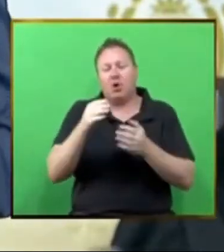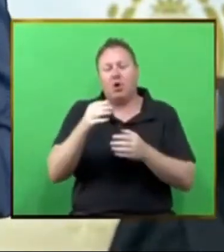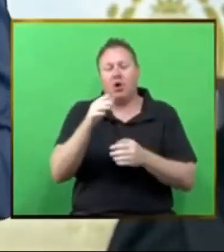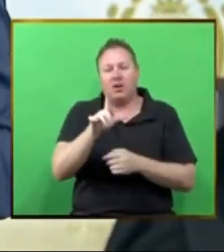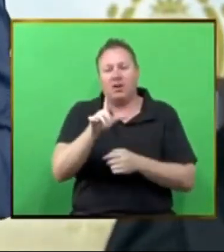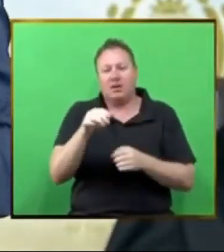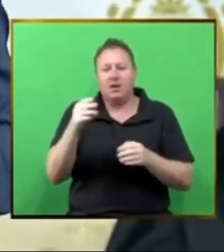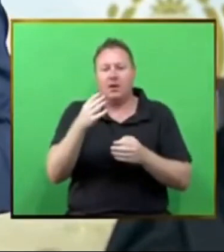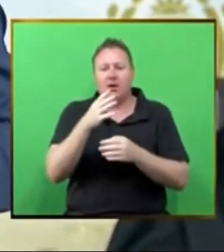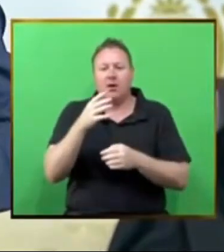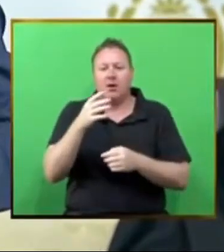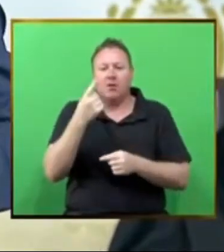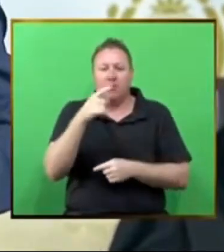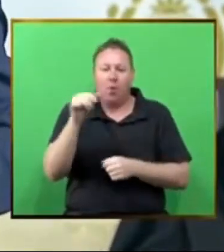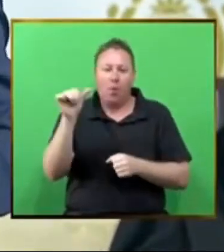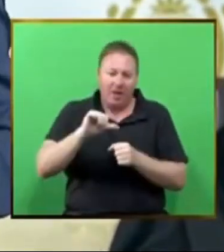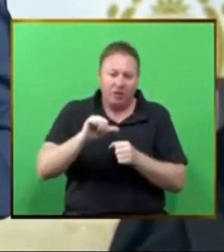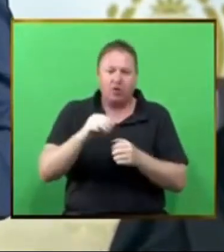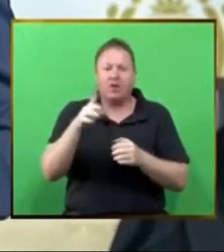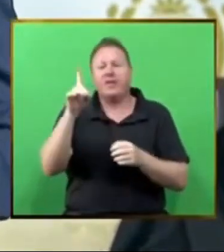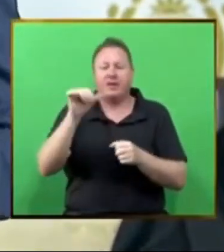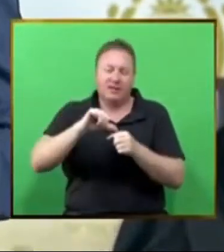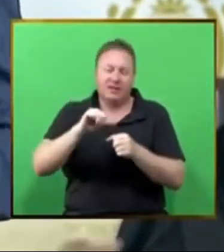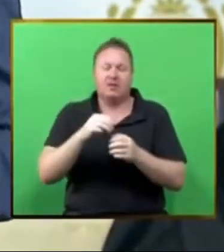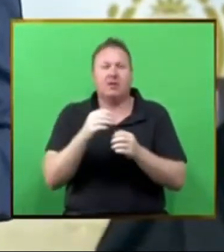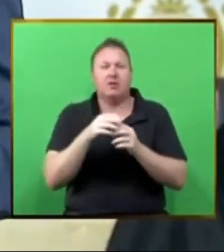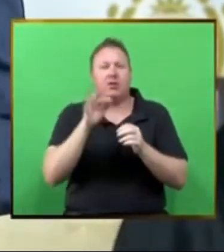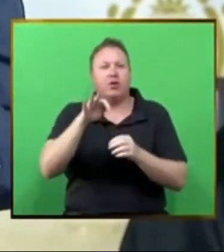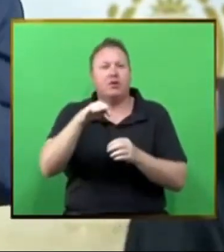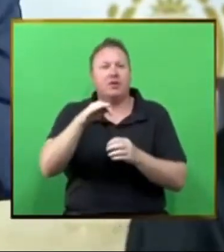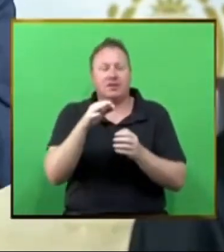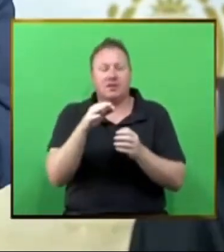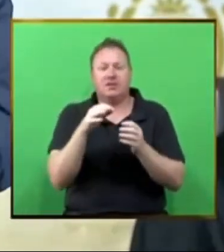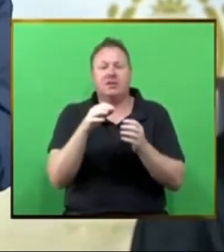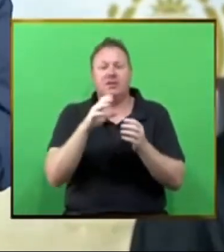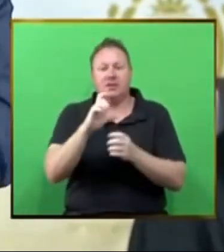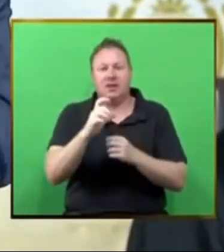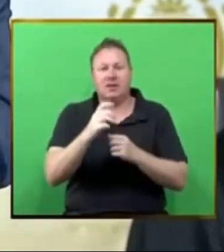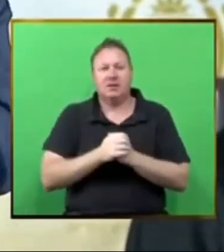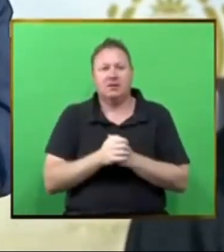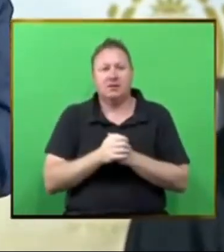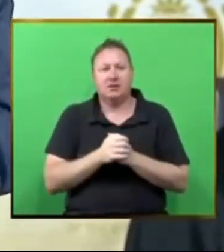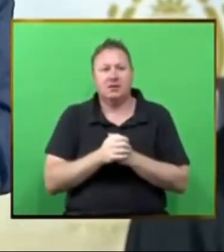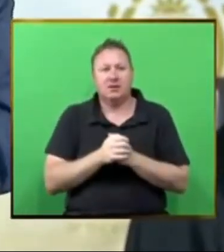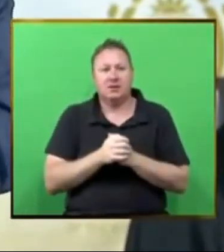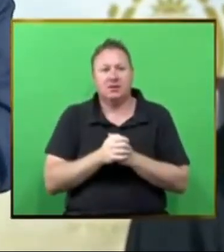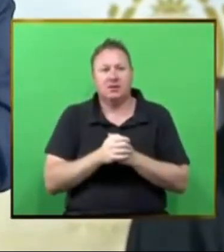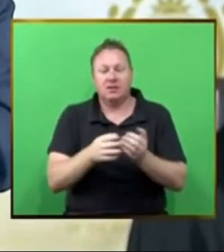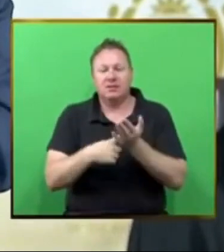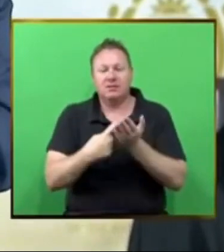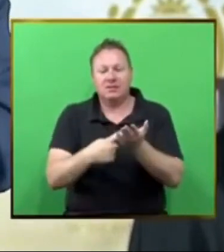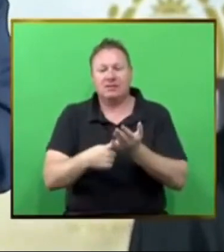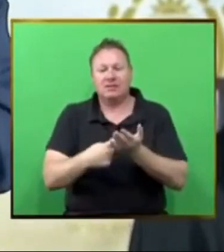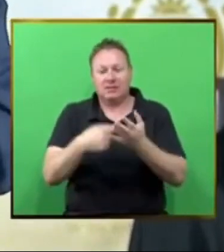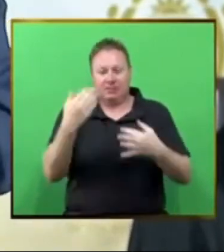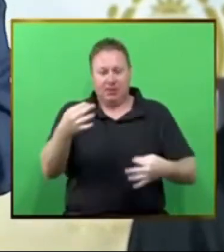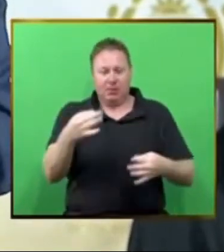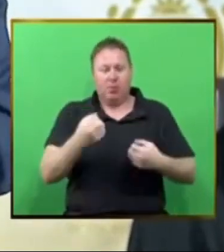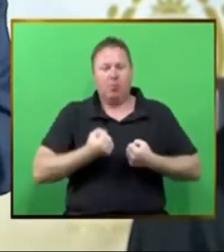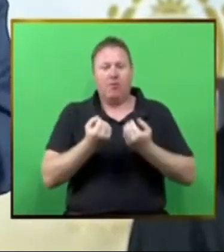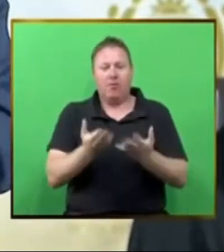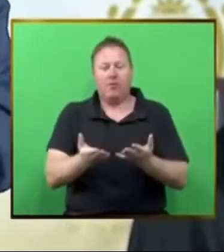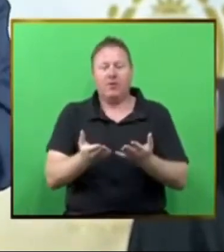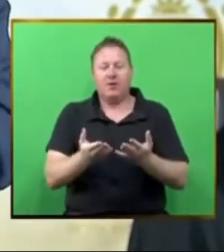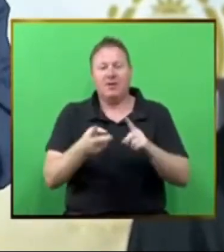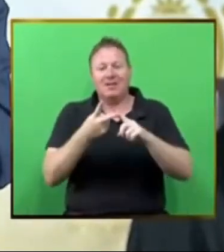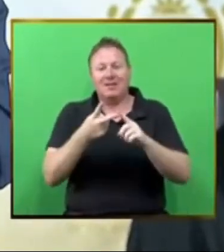14 cents per litre for diesel, effective from the 3rd of April. A discussion paper outlining proposal for the second phase of the carbon